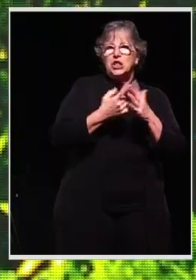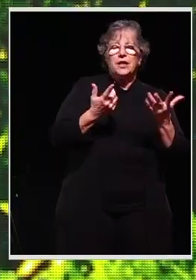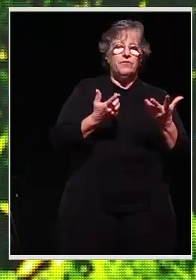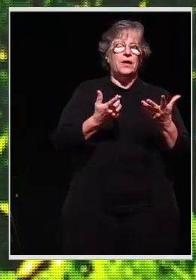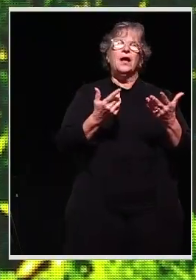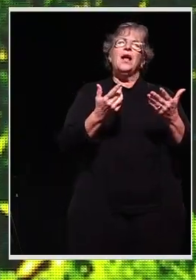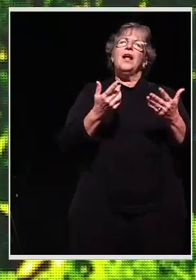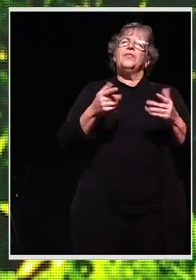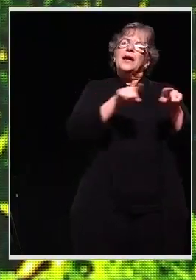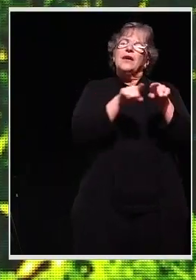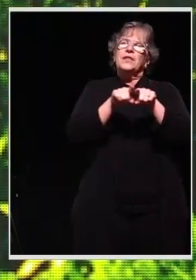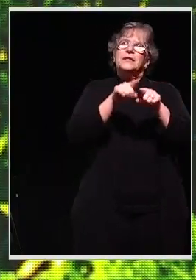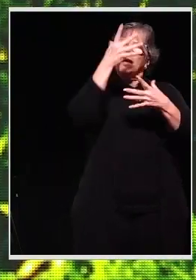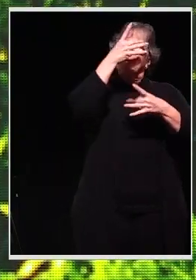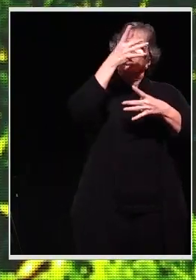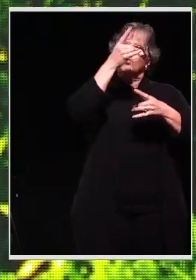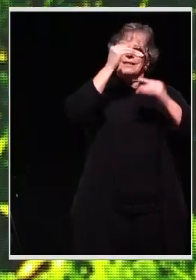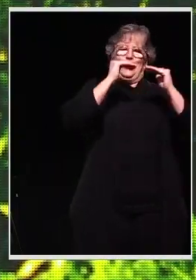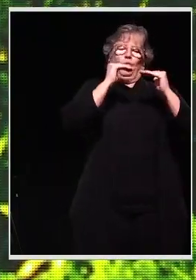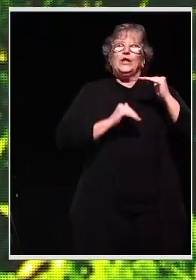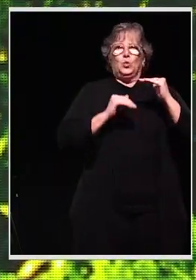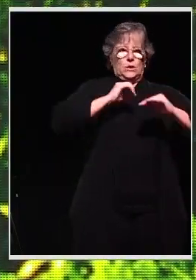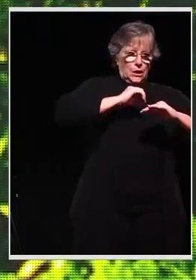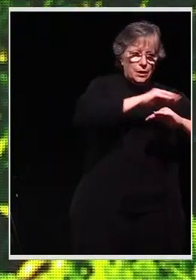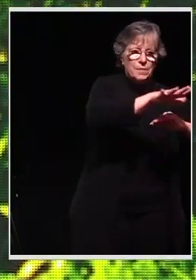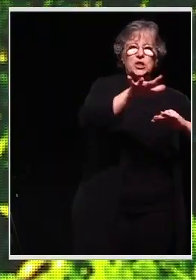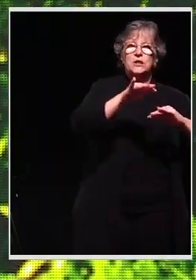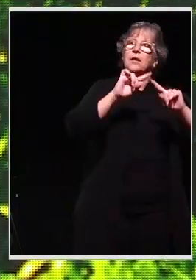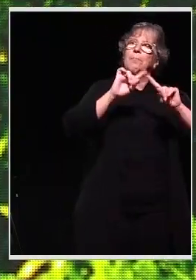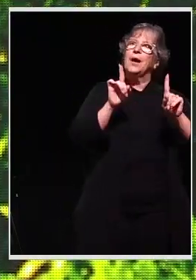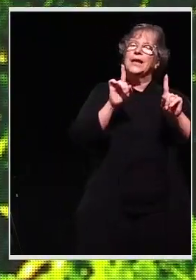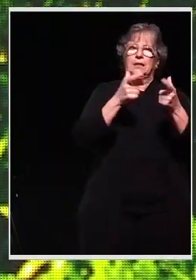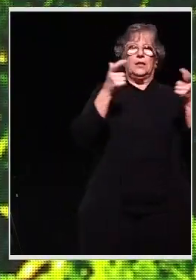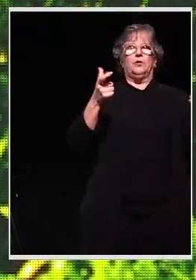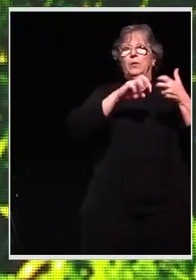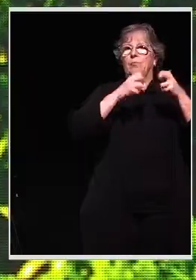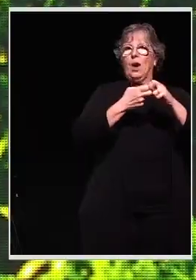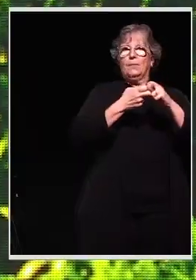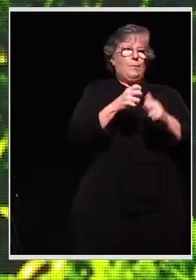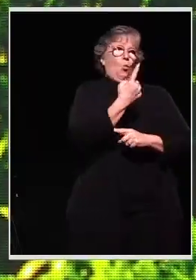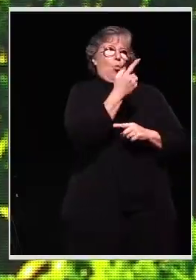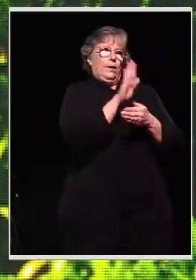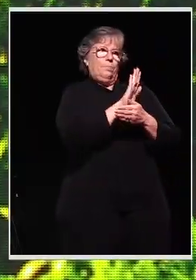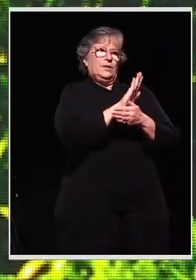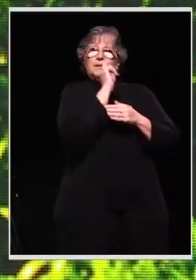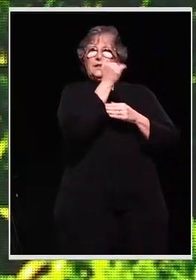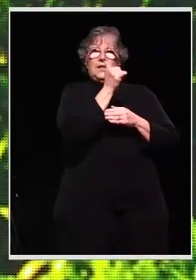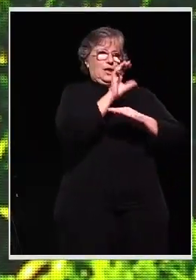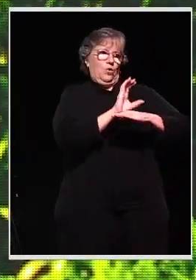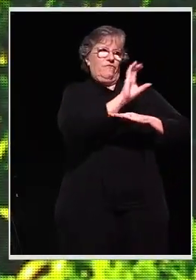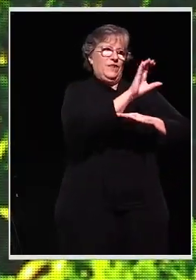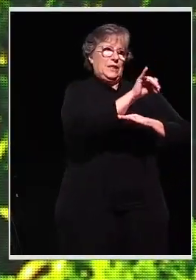common interest in cutting methane emissions. But that's such a big problem. No one company is going to invest in that and solve it on their